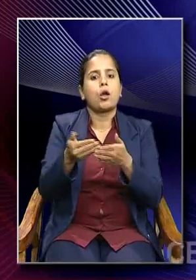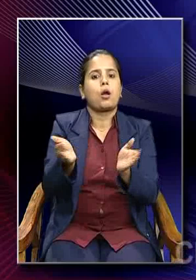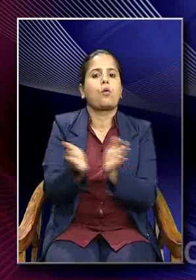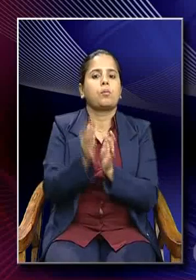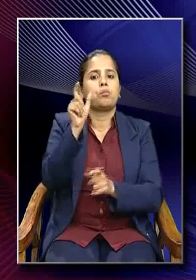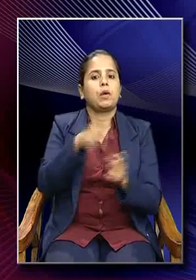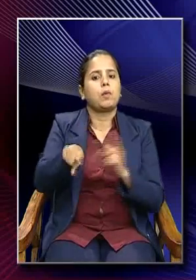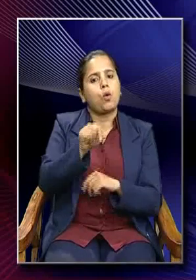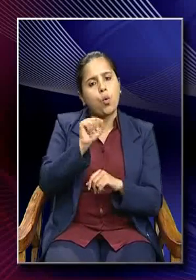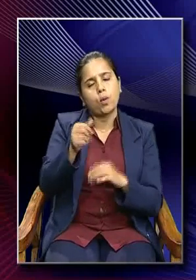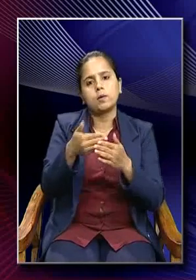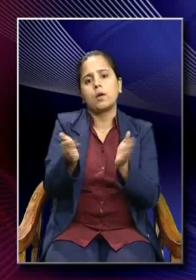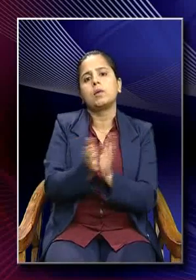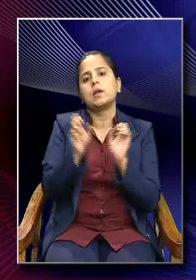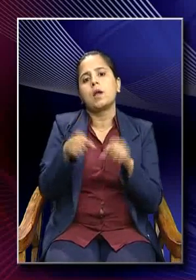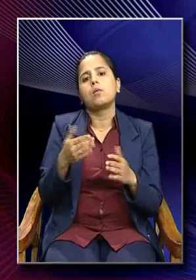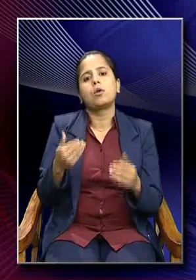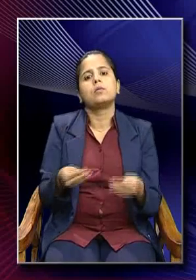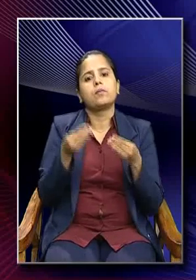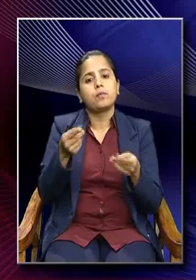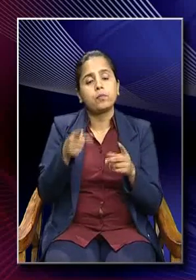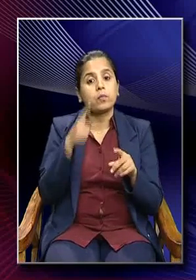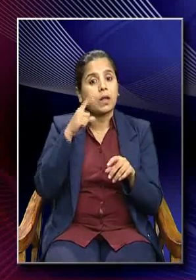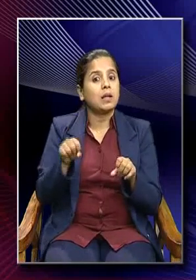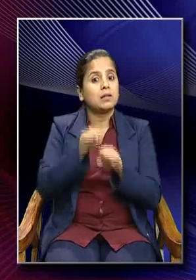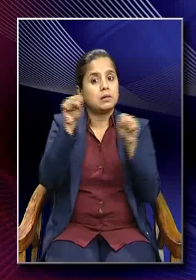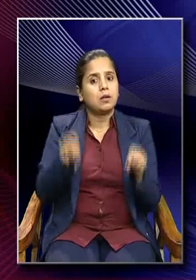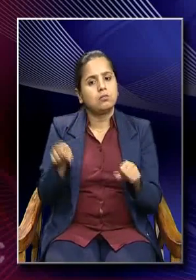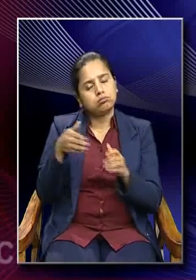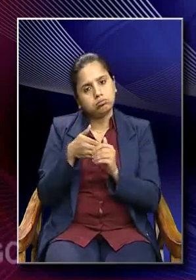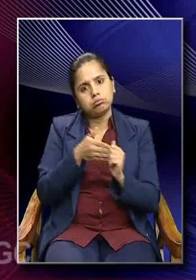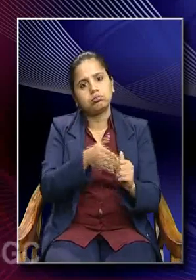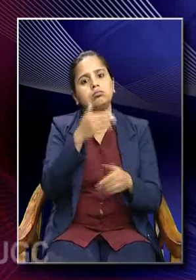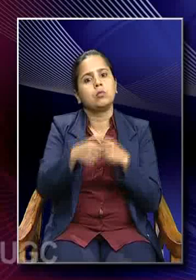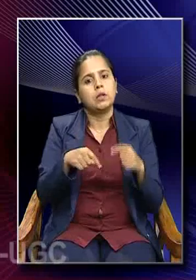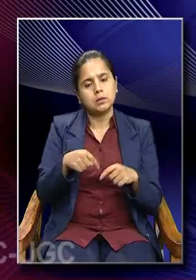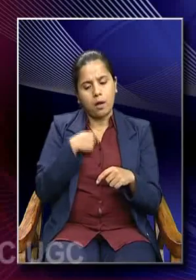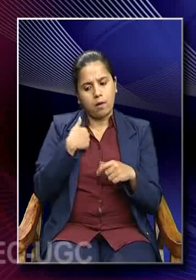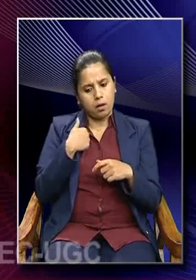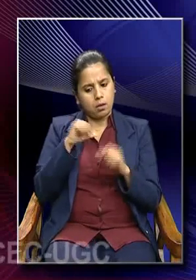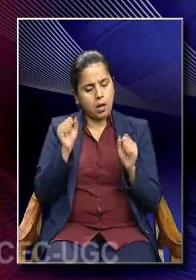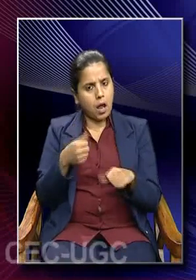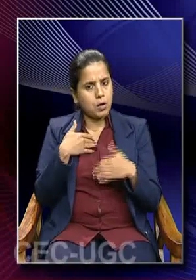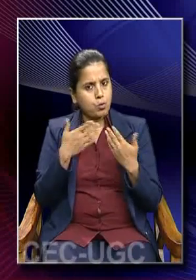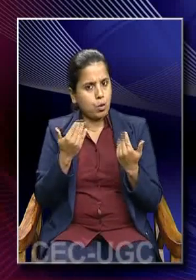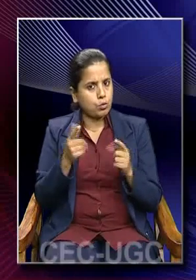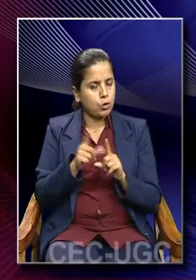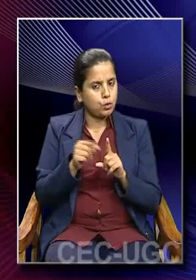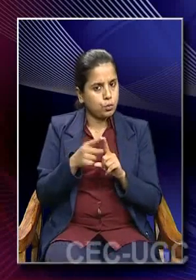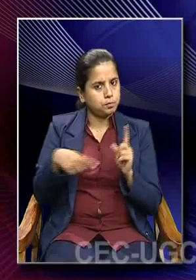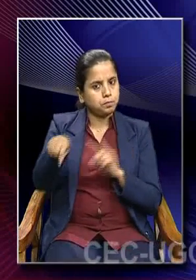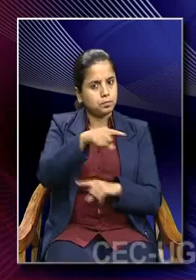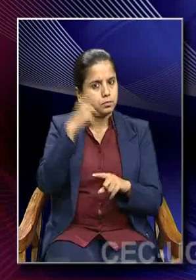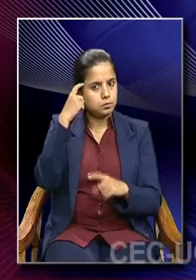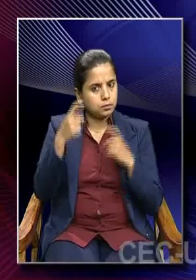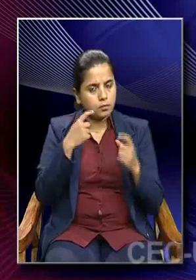people of your own community. So such a system will lead you to a self-sufficiency and a